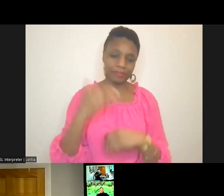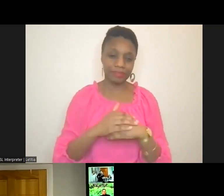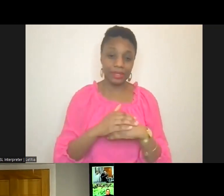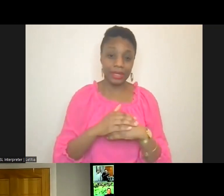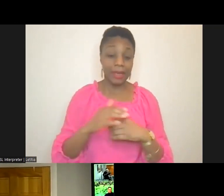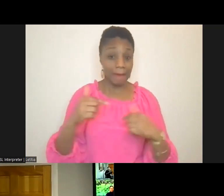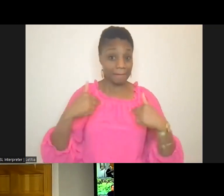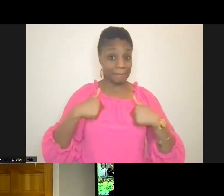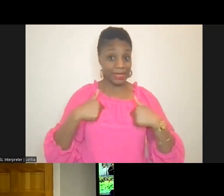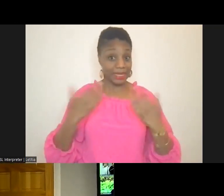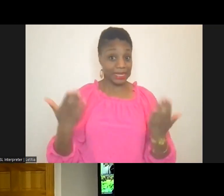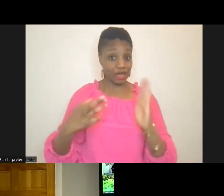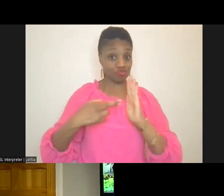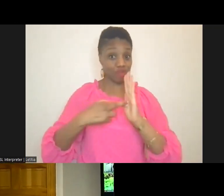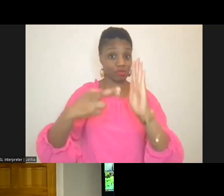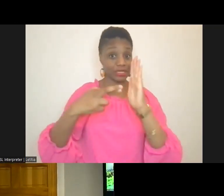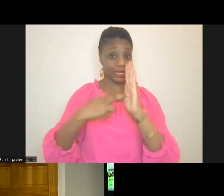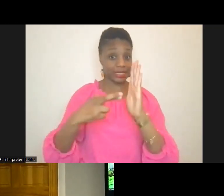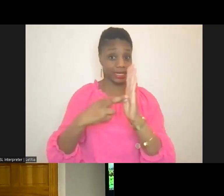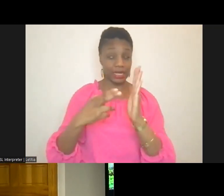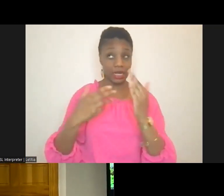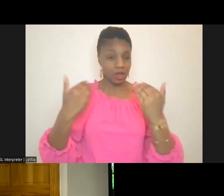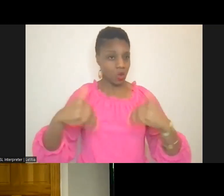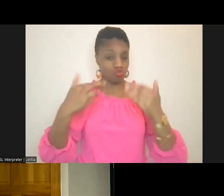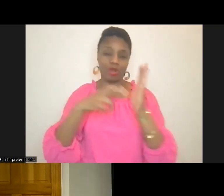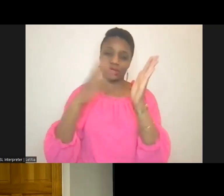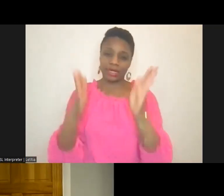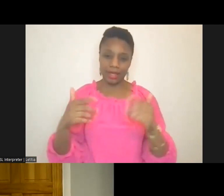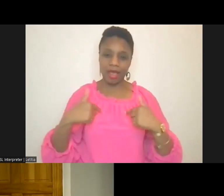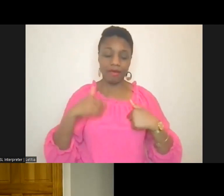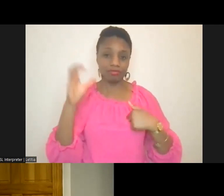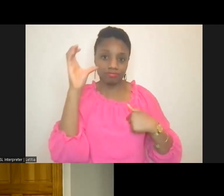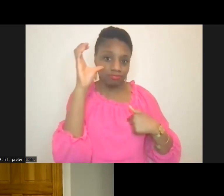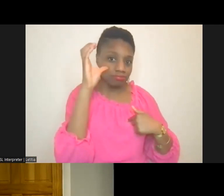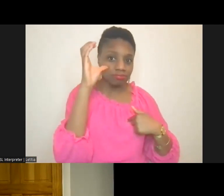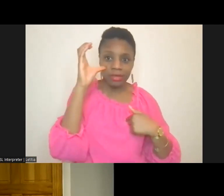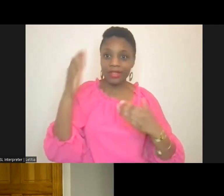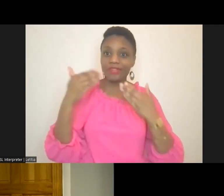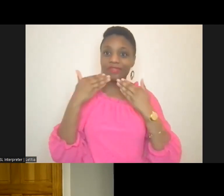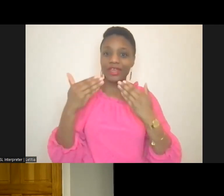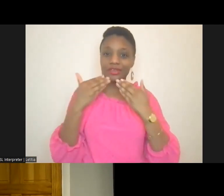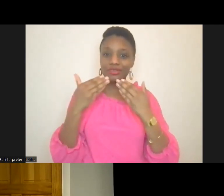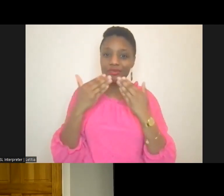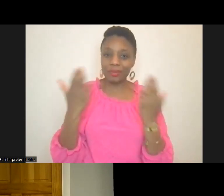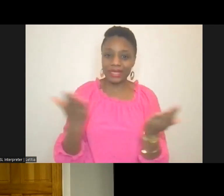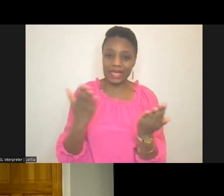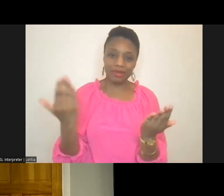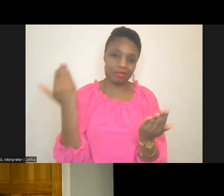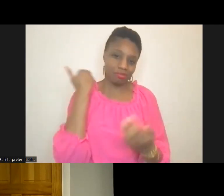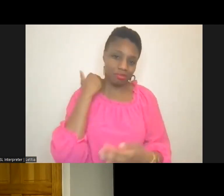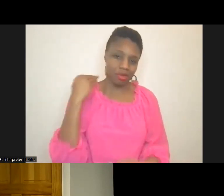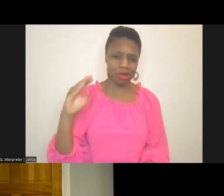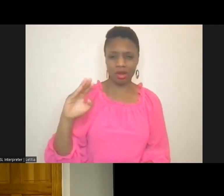so amazing. And I want to commend each and every one of you and thank you for being here in Brockton. Brockton is the